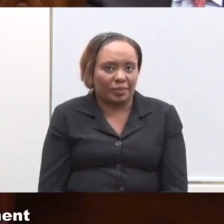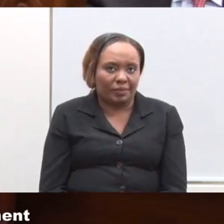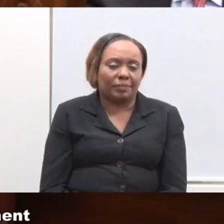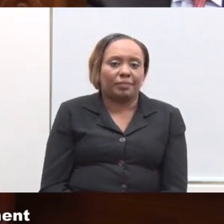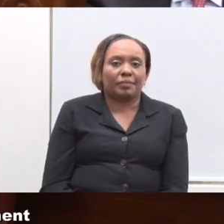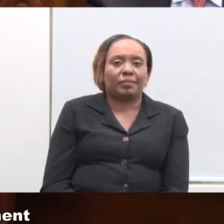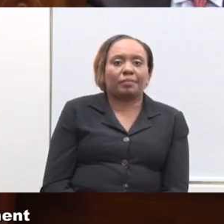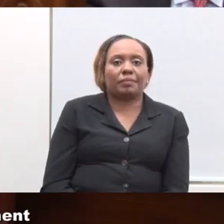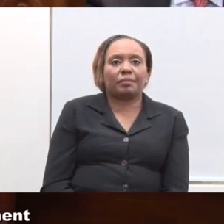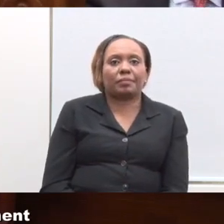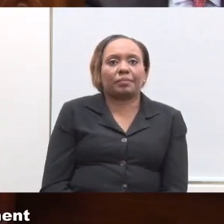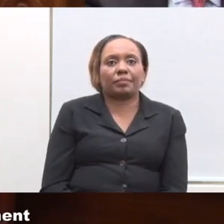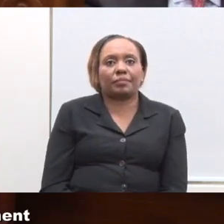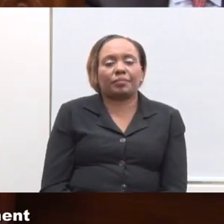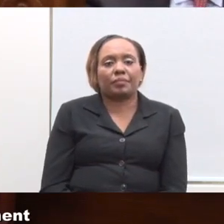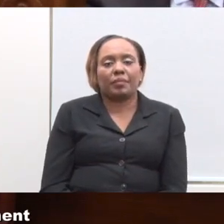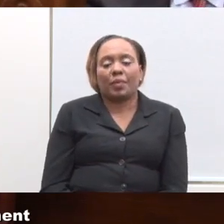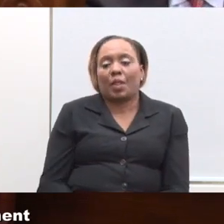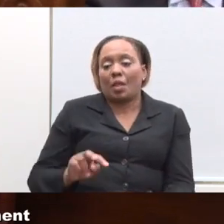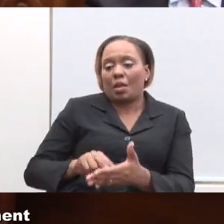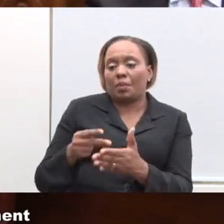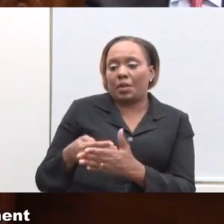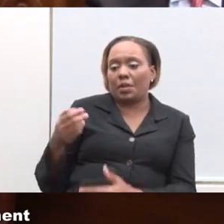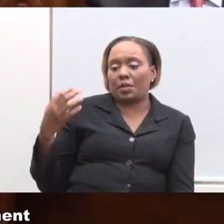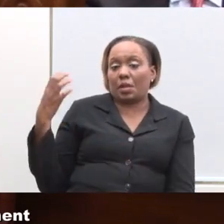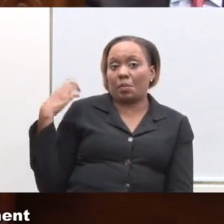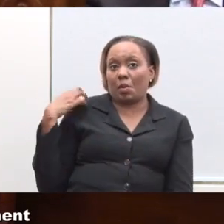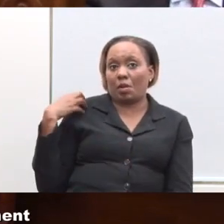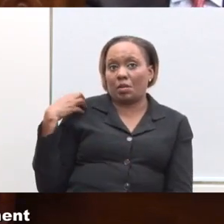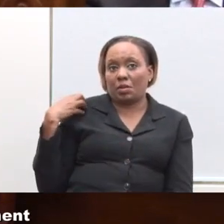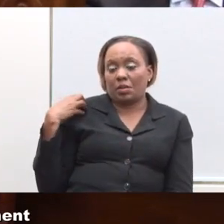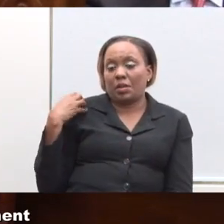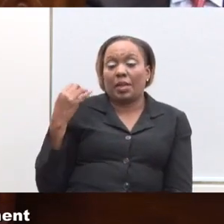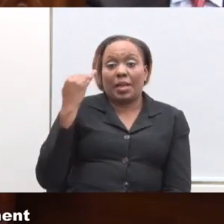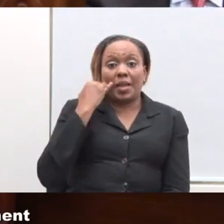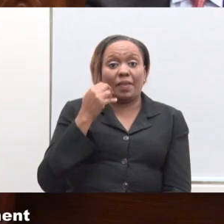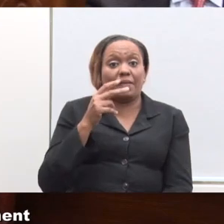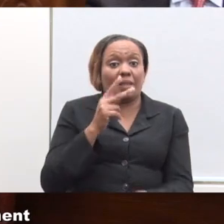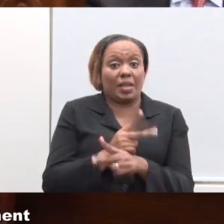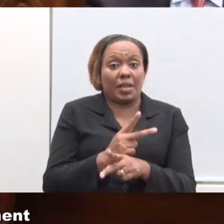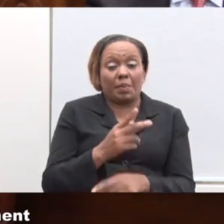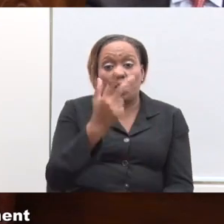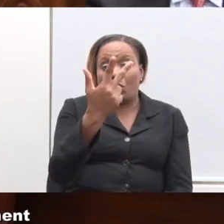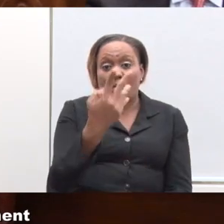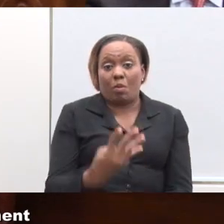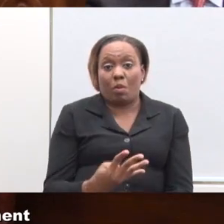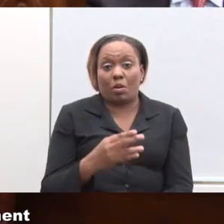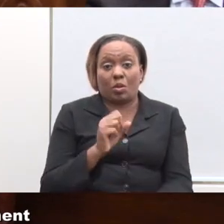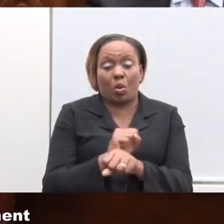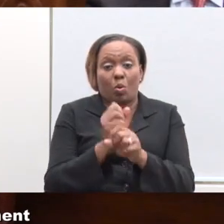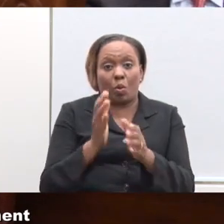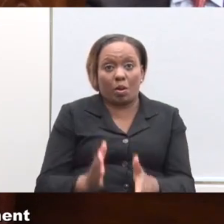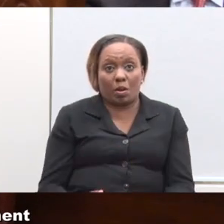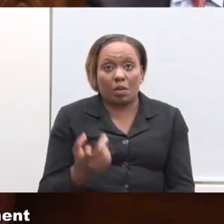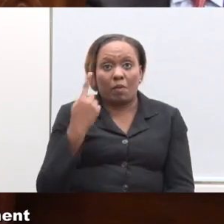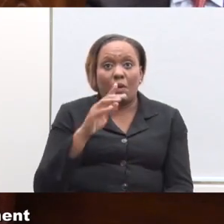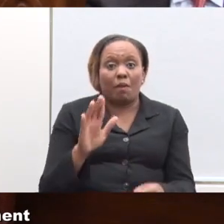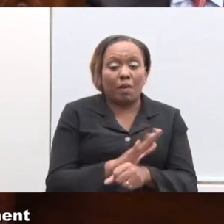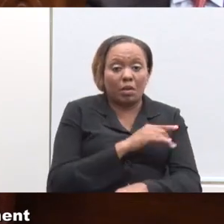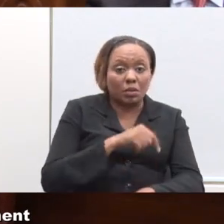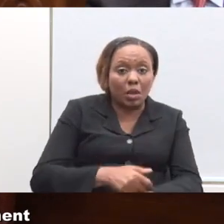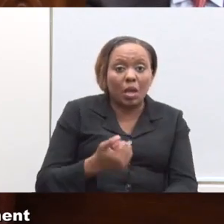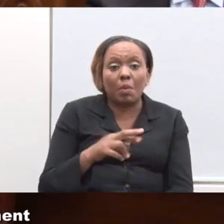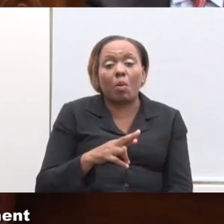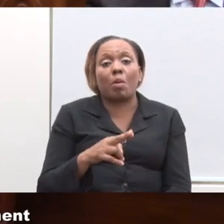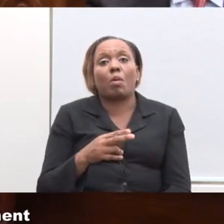months. So that those employers who keep 3/4 of their workforce on full or short week,